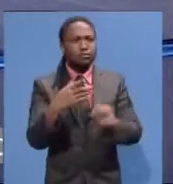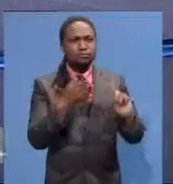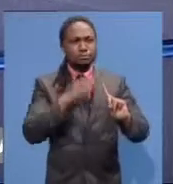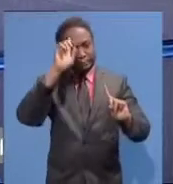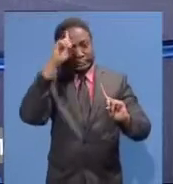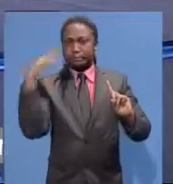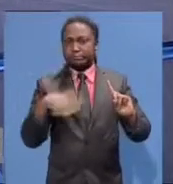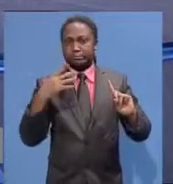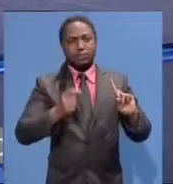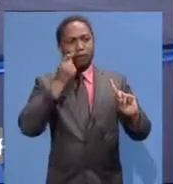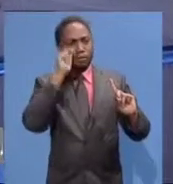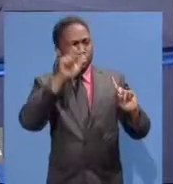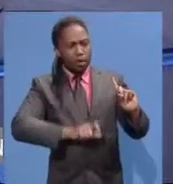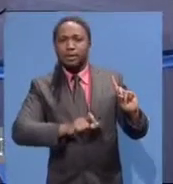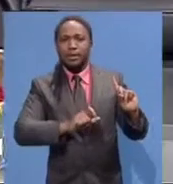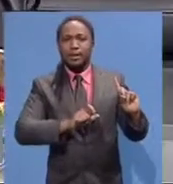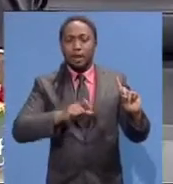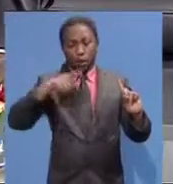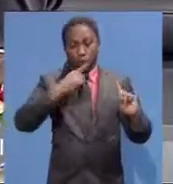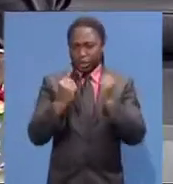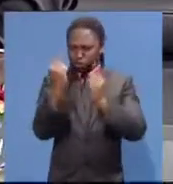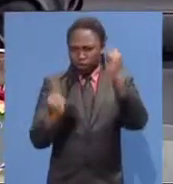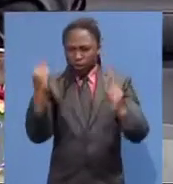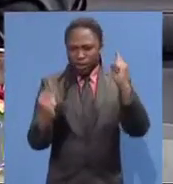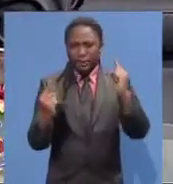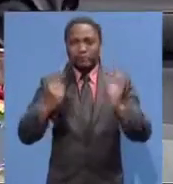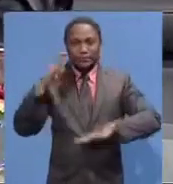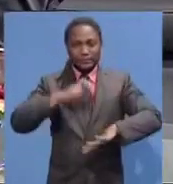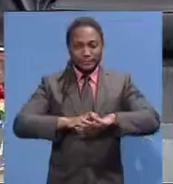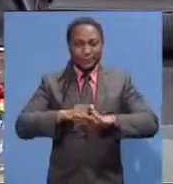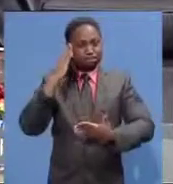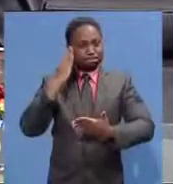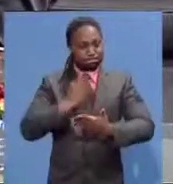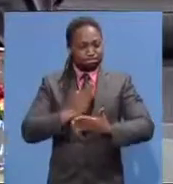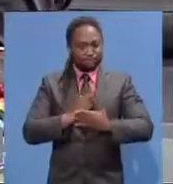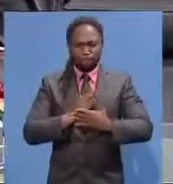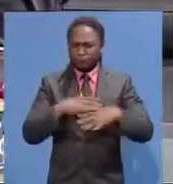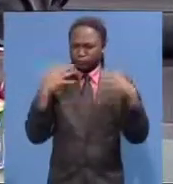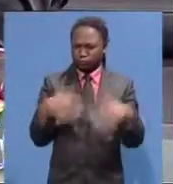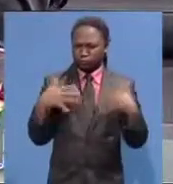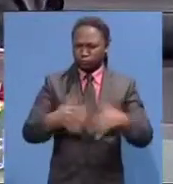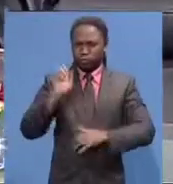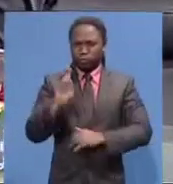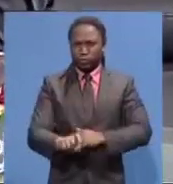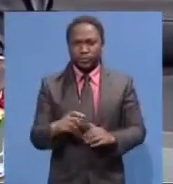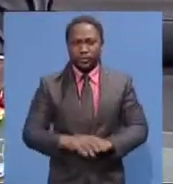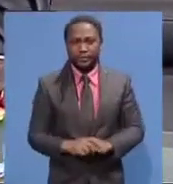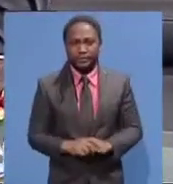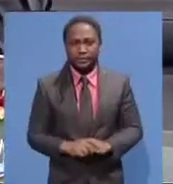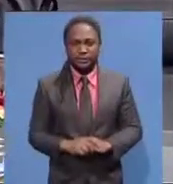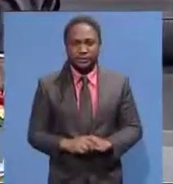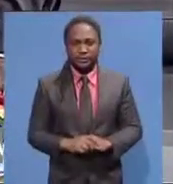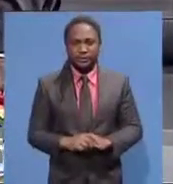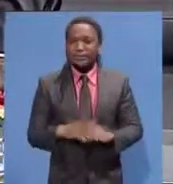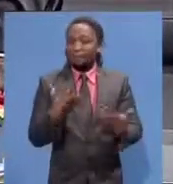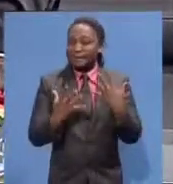was, you're right. And I believe that each and every one of us need to be extraordinary in our own right. And you mentioned we carry a little bit